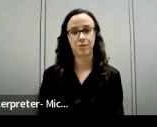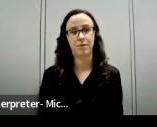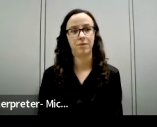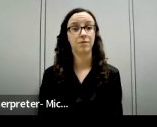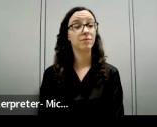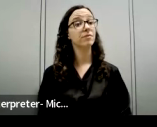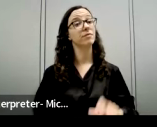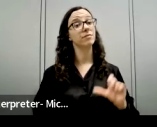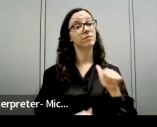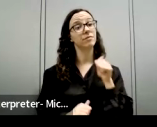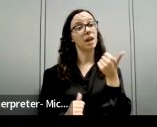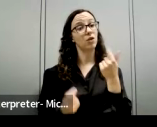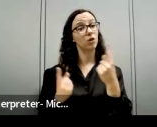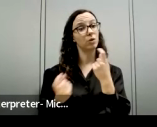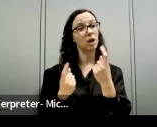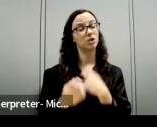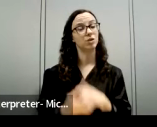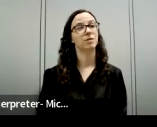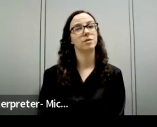Any other questions?